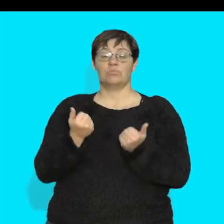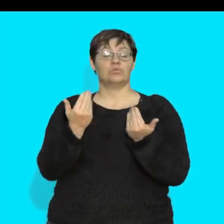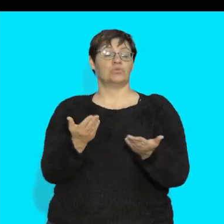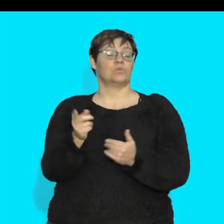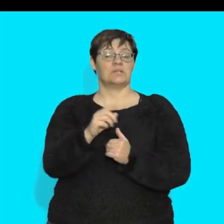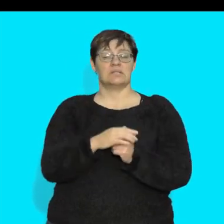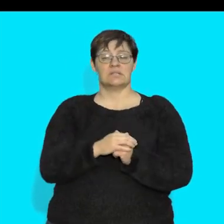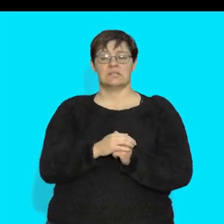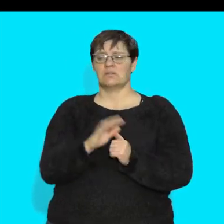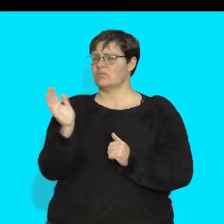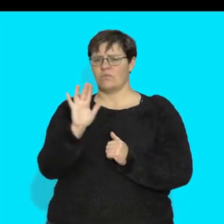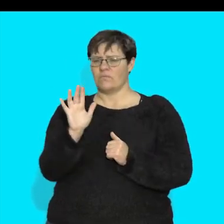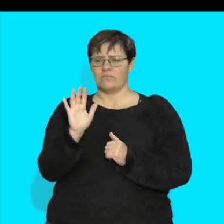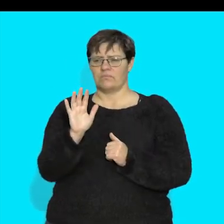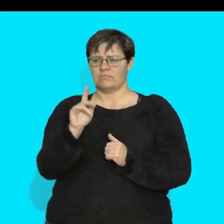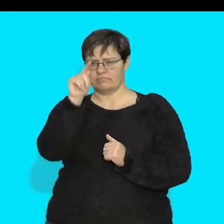to produce